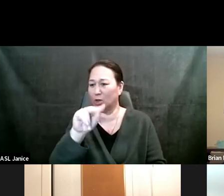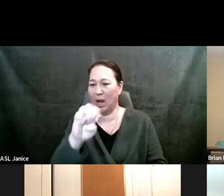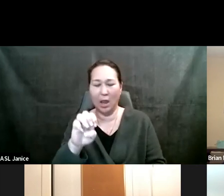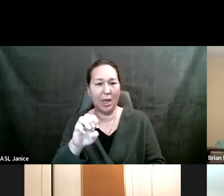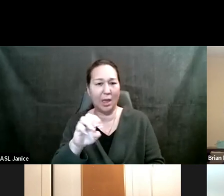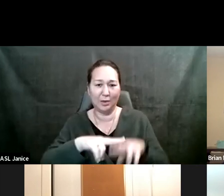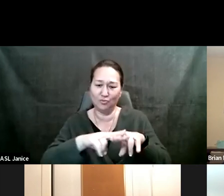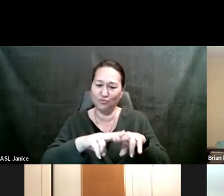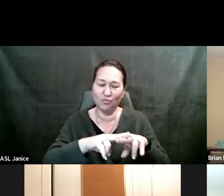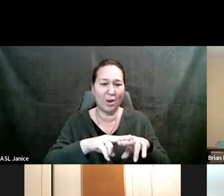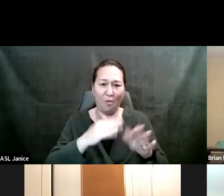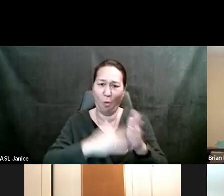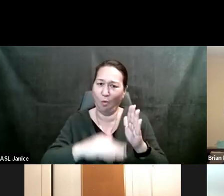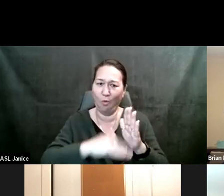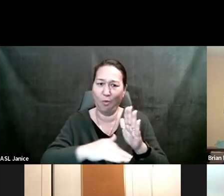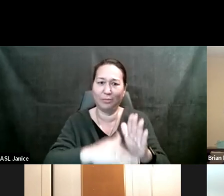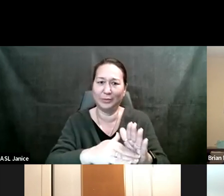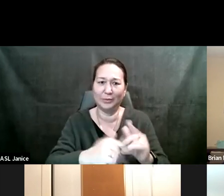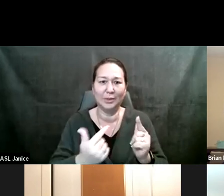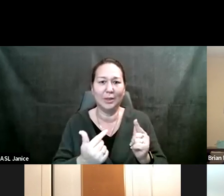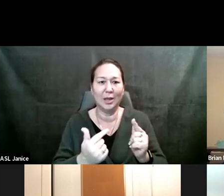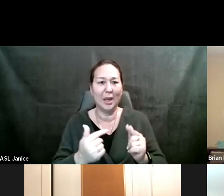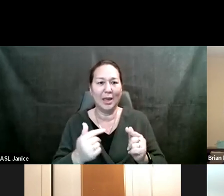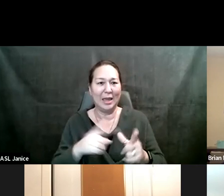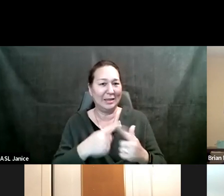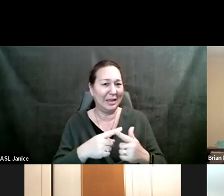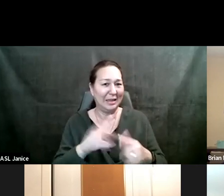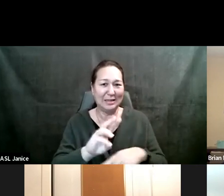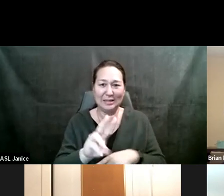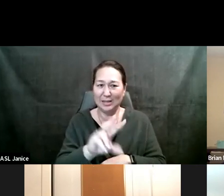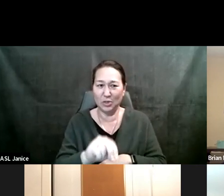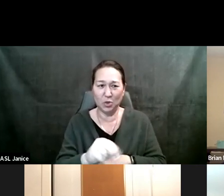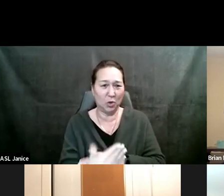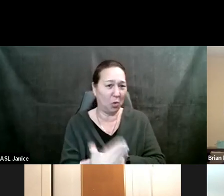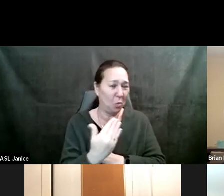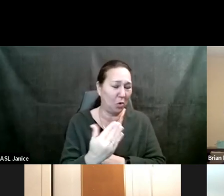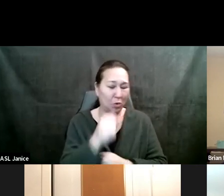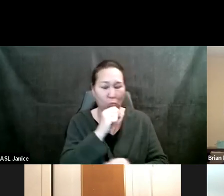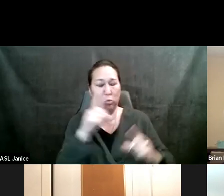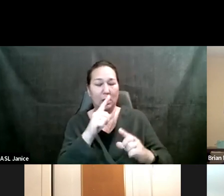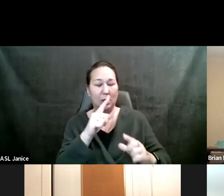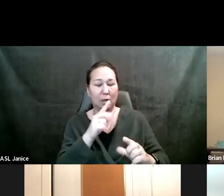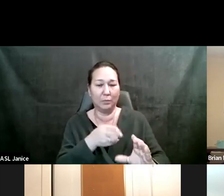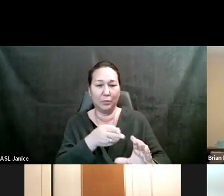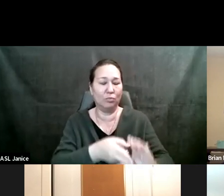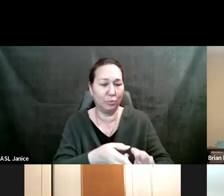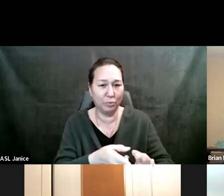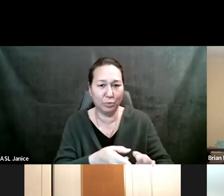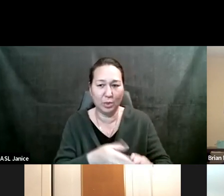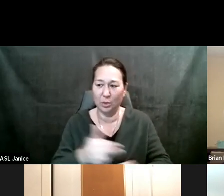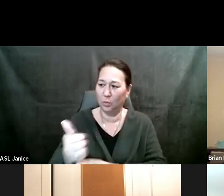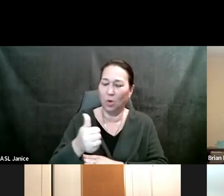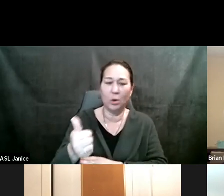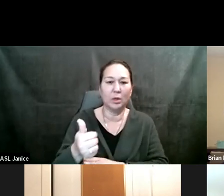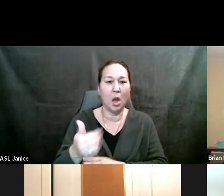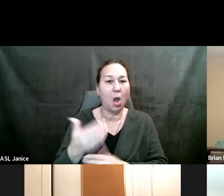30 in the morning when you're a high schooler because we haven't adjusted the start times for high schools and or maybe you are working two or